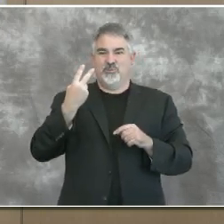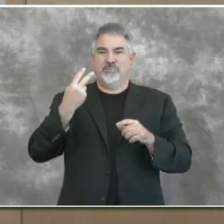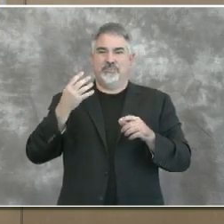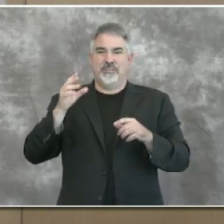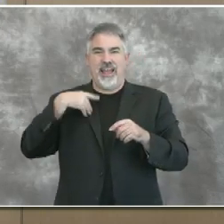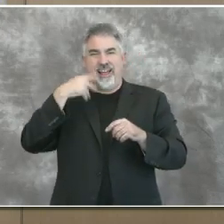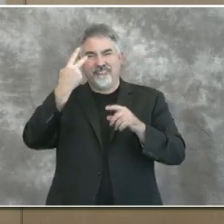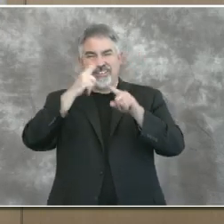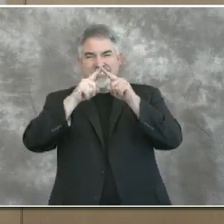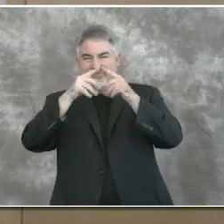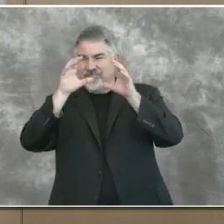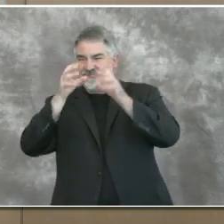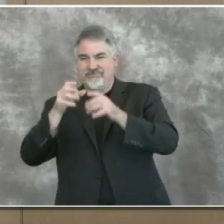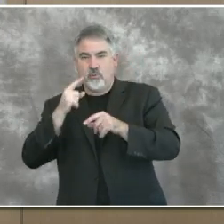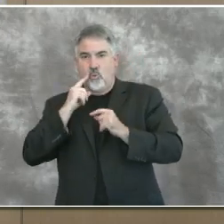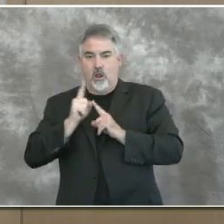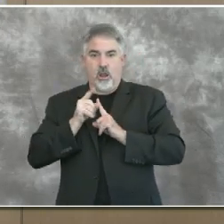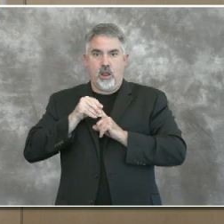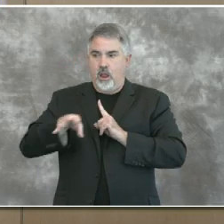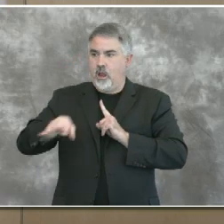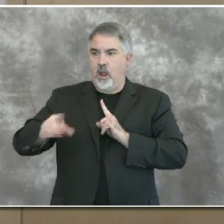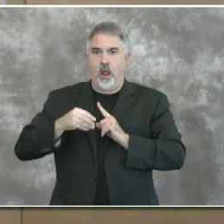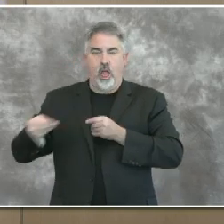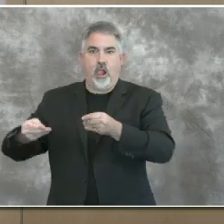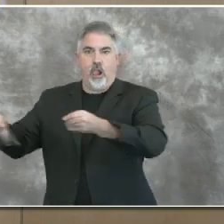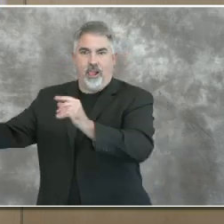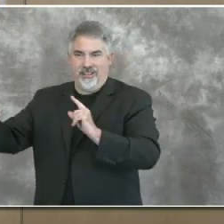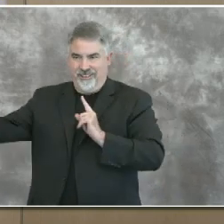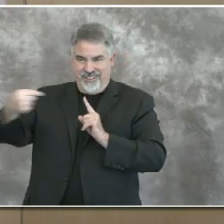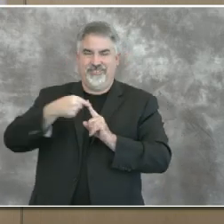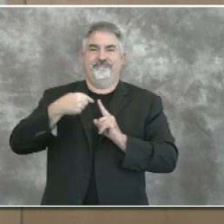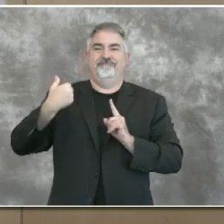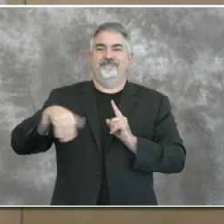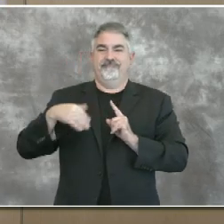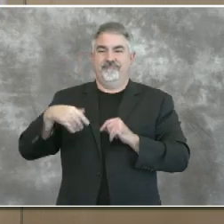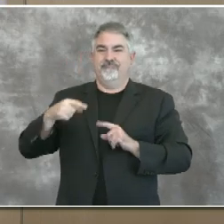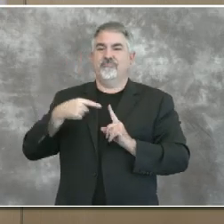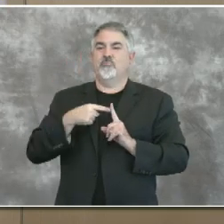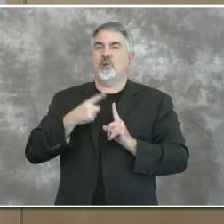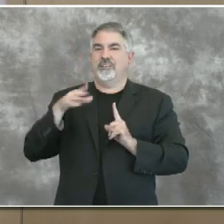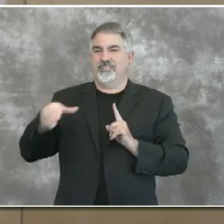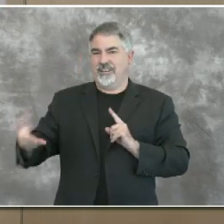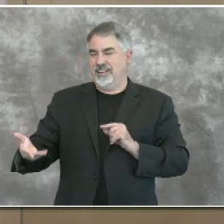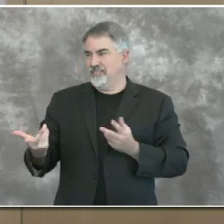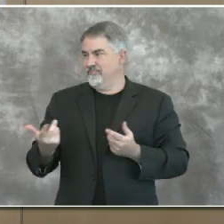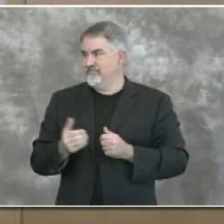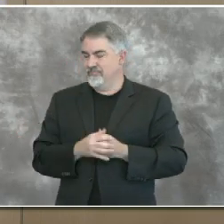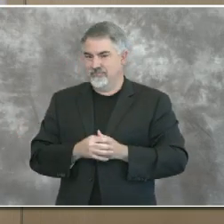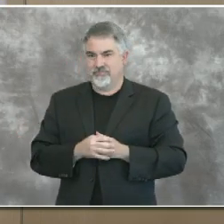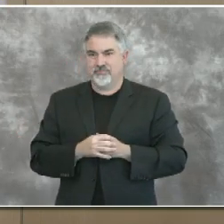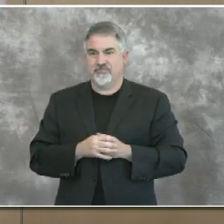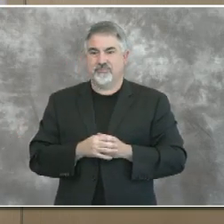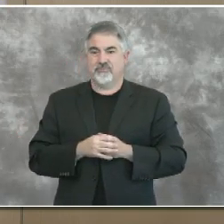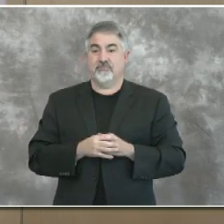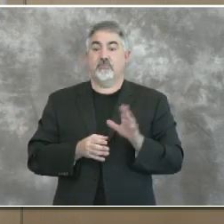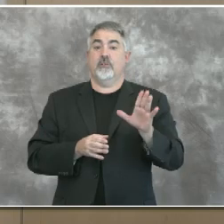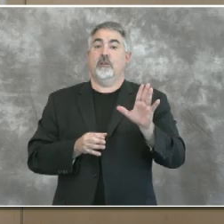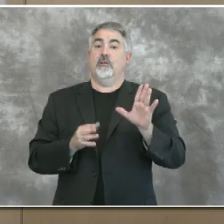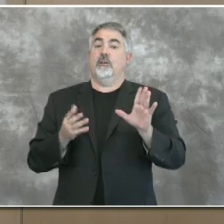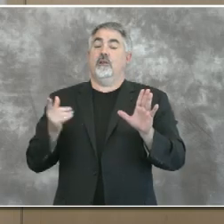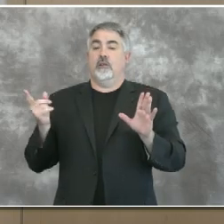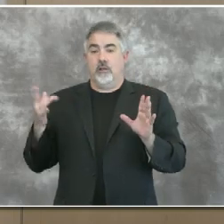representing 41 cases and 1 death. Today, I am excited and honored to